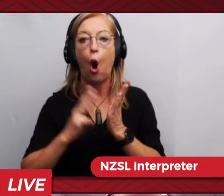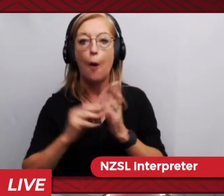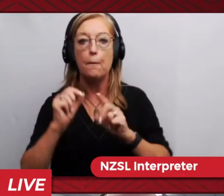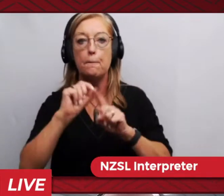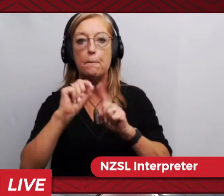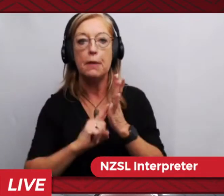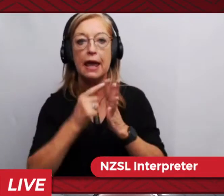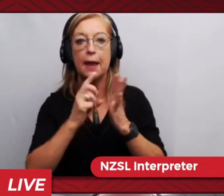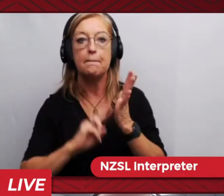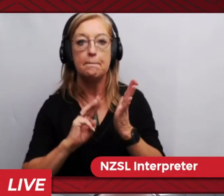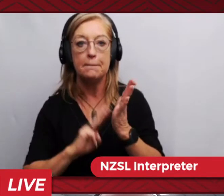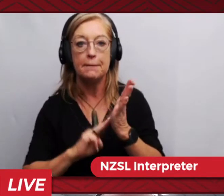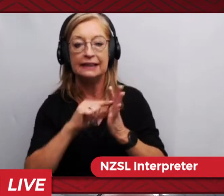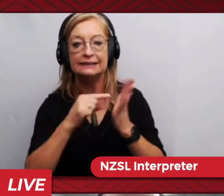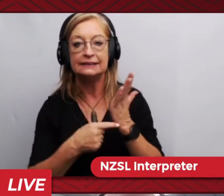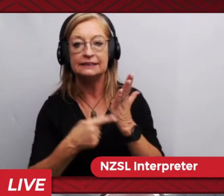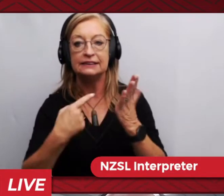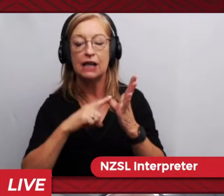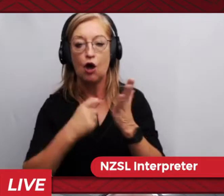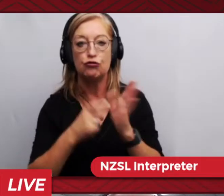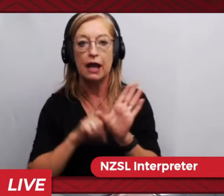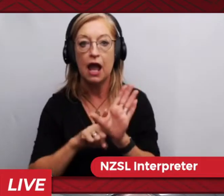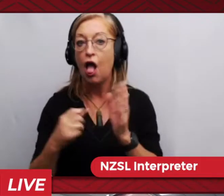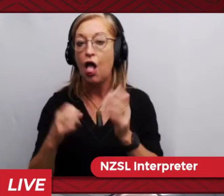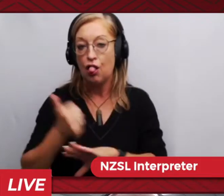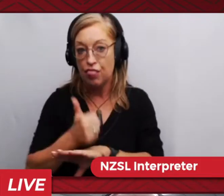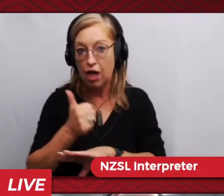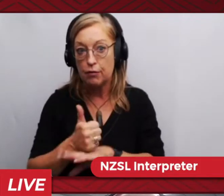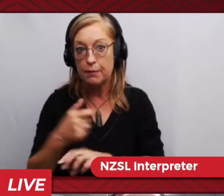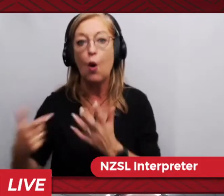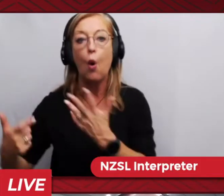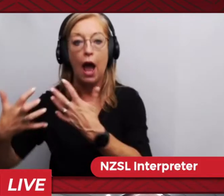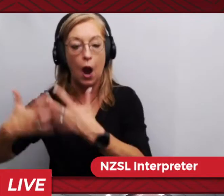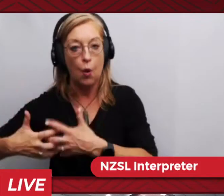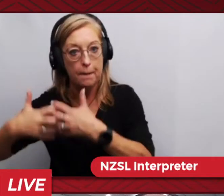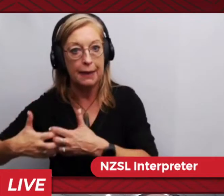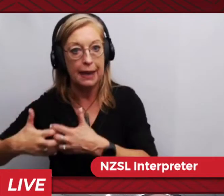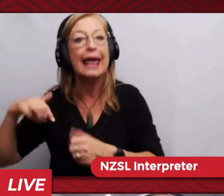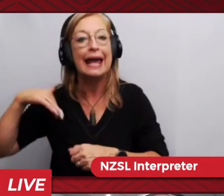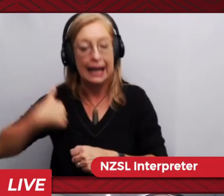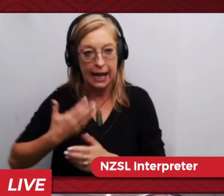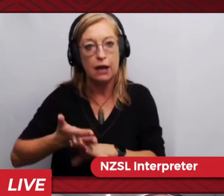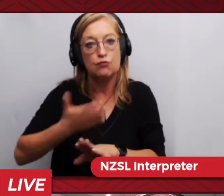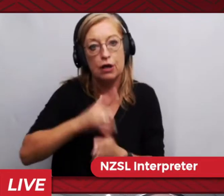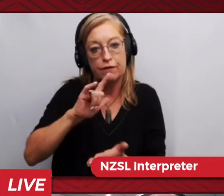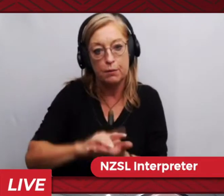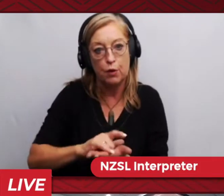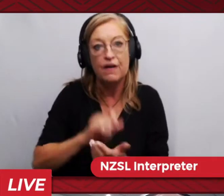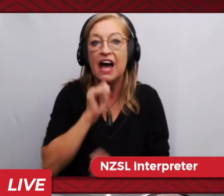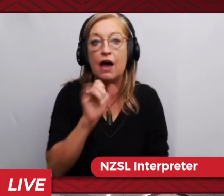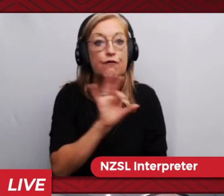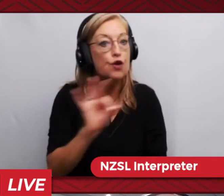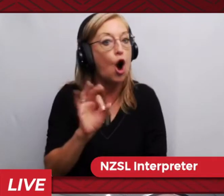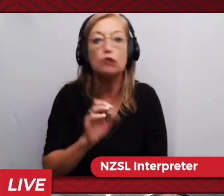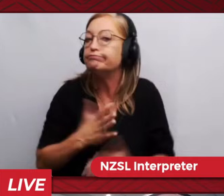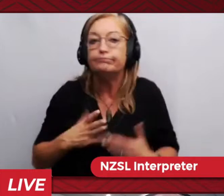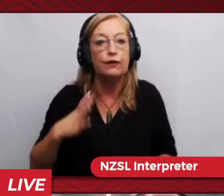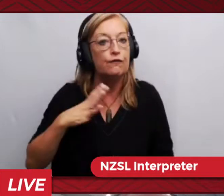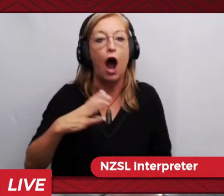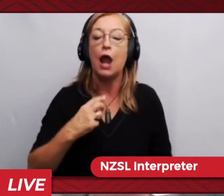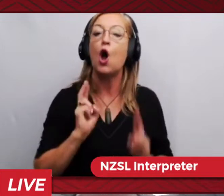equipment, then you would need to get pre-approval. If it doesn't, then no, just your normal process.